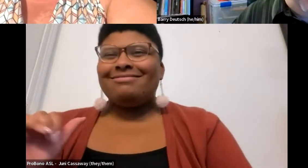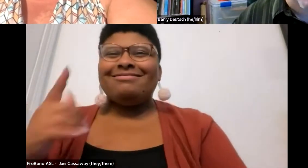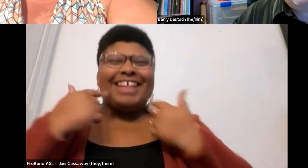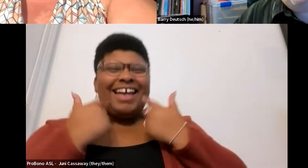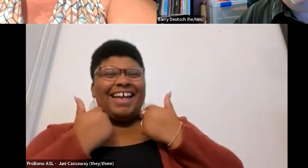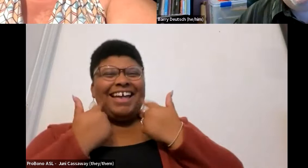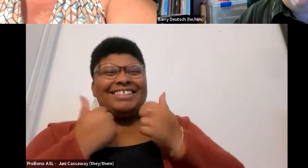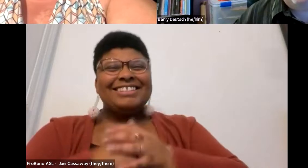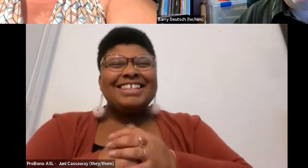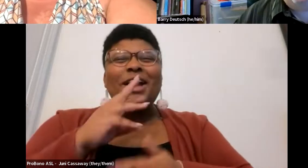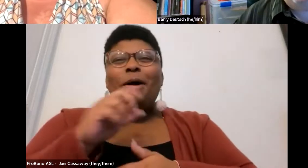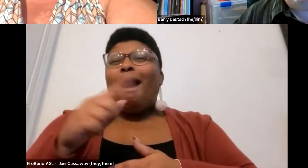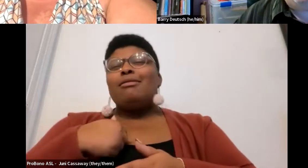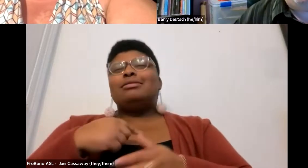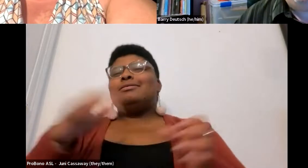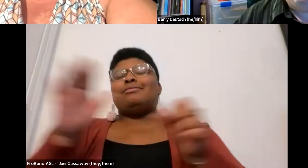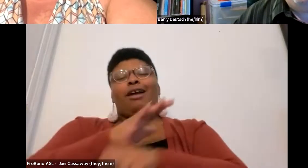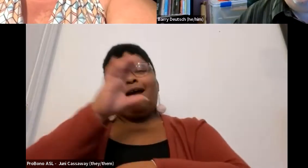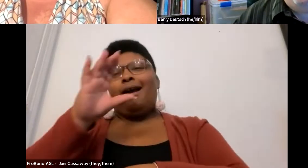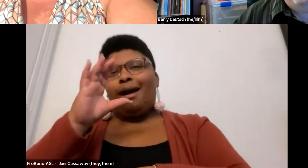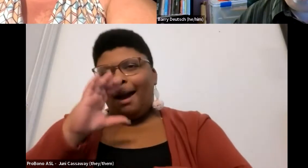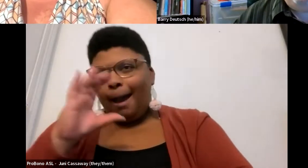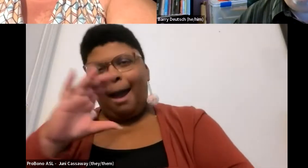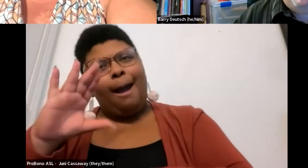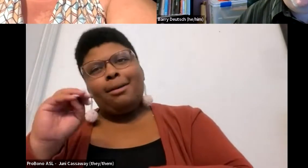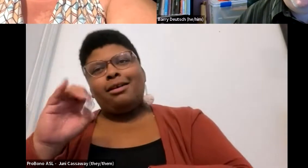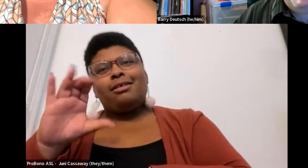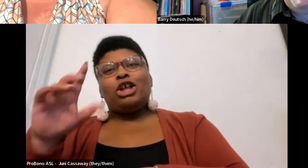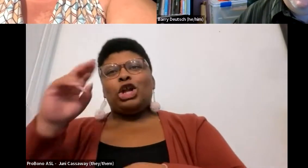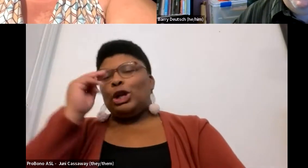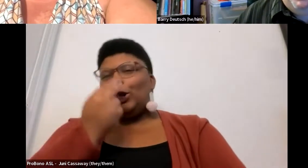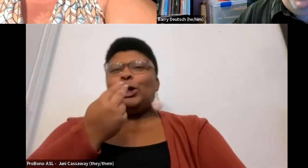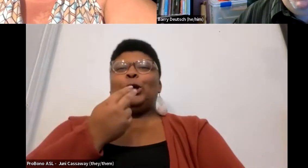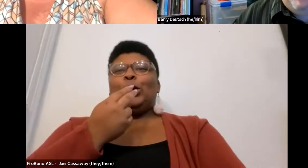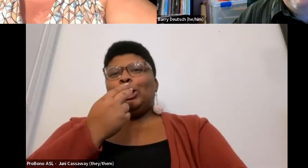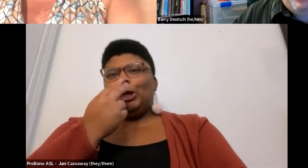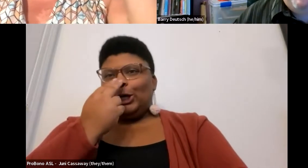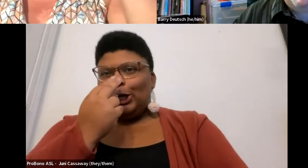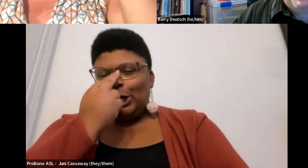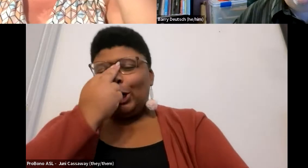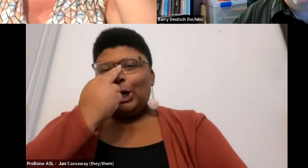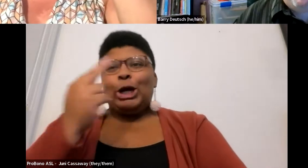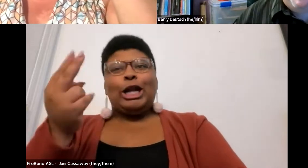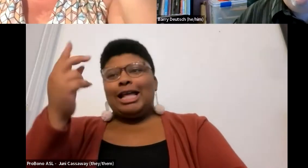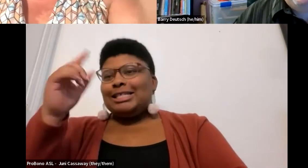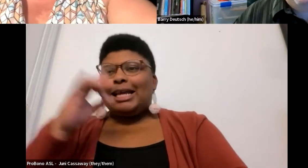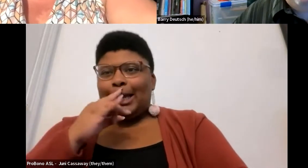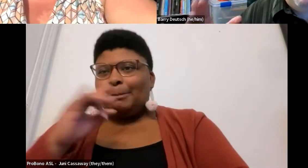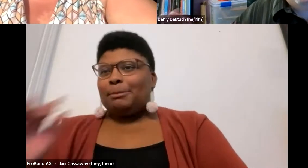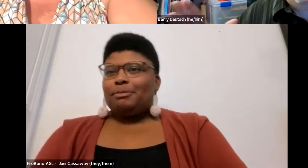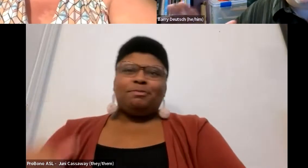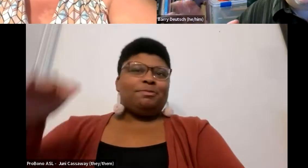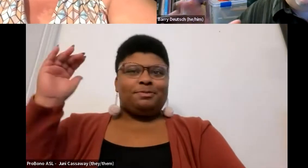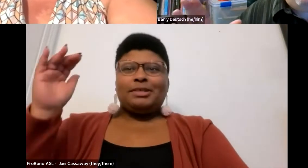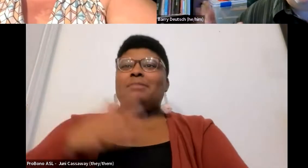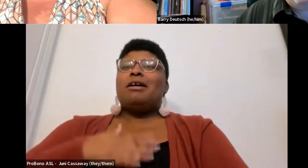Well, I was a total comics nerd as a kid. My parents had a framed